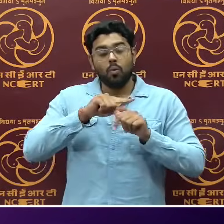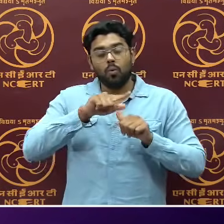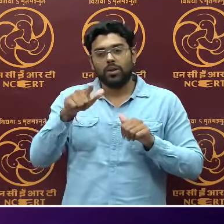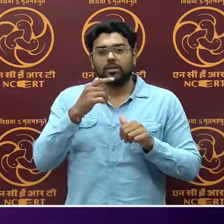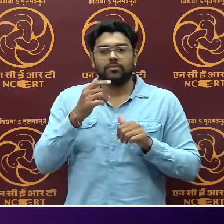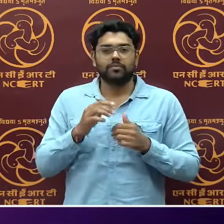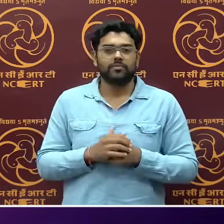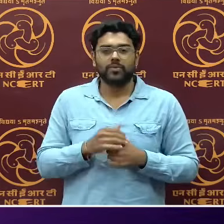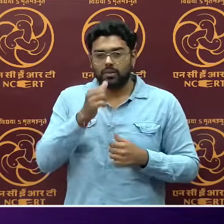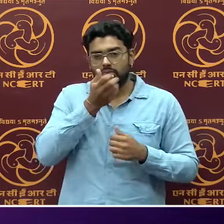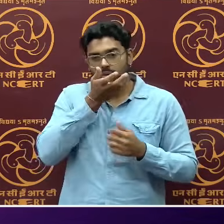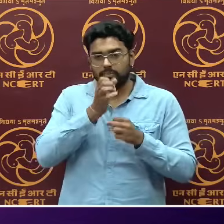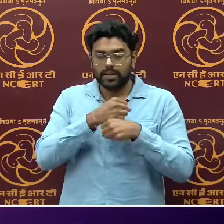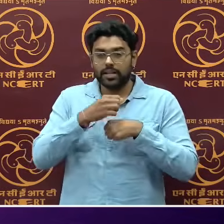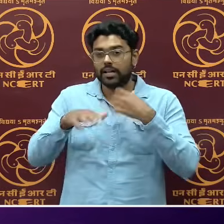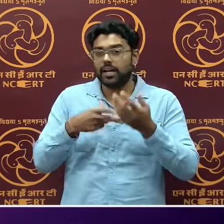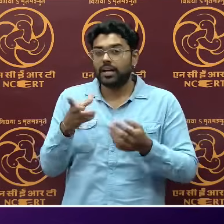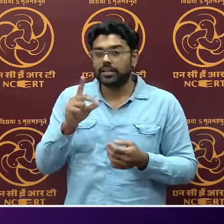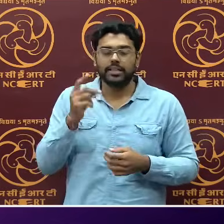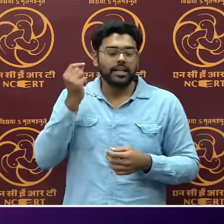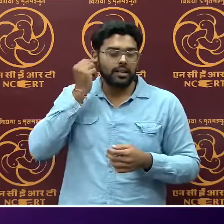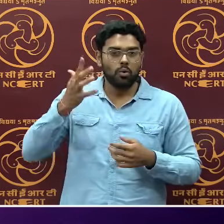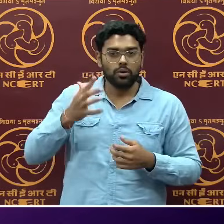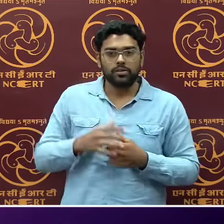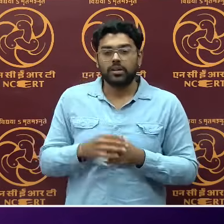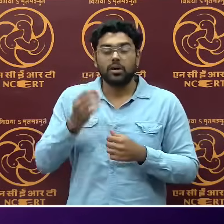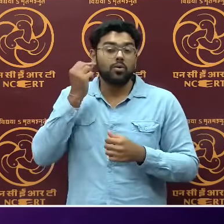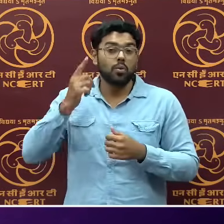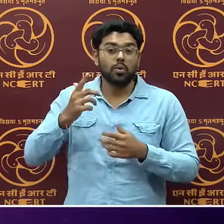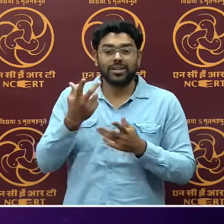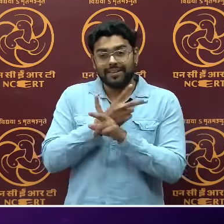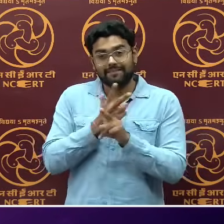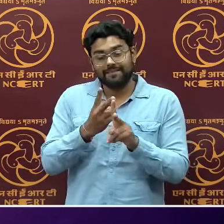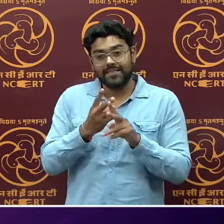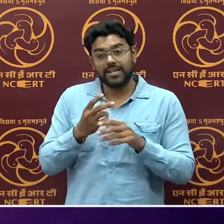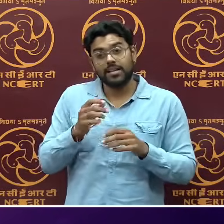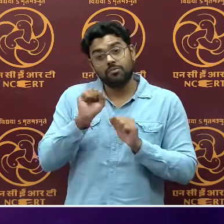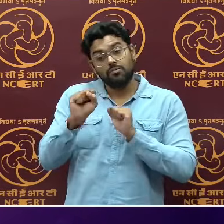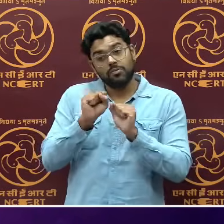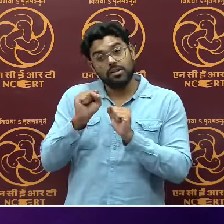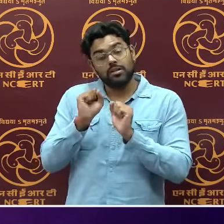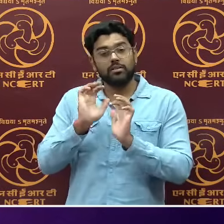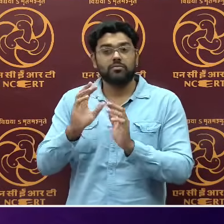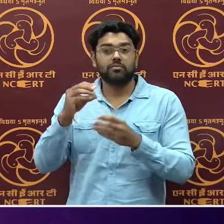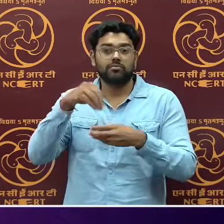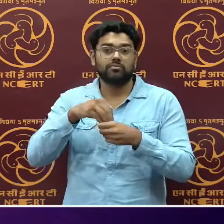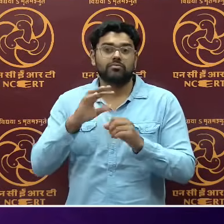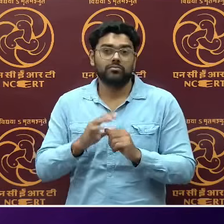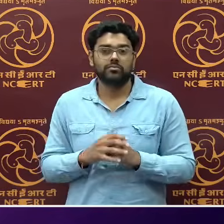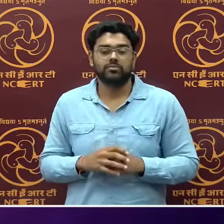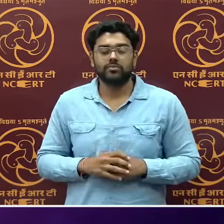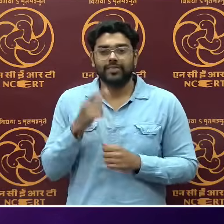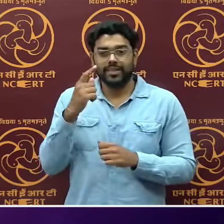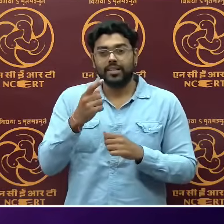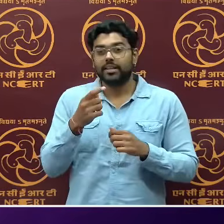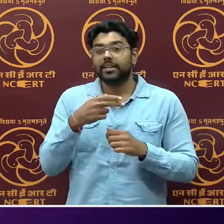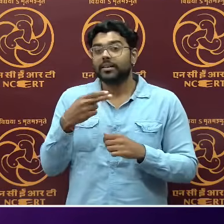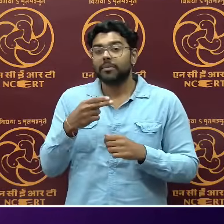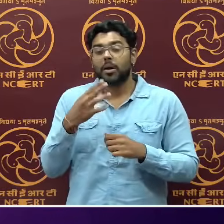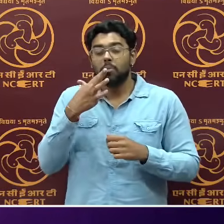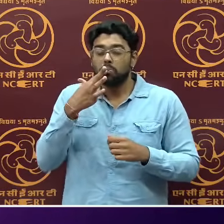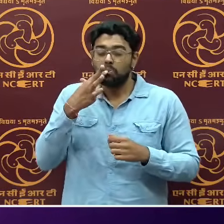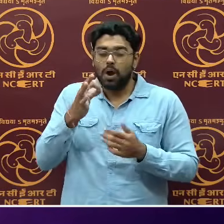this. Then gold again. So gold will be having all particles of gold present in it. So these all are what?